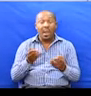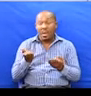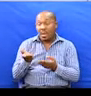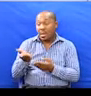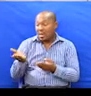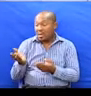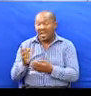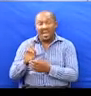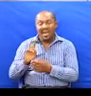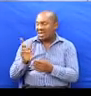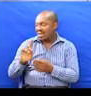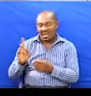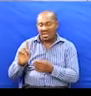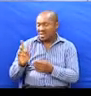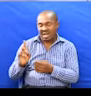crystalline.